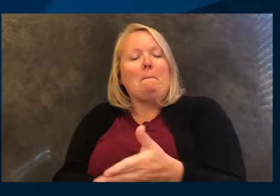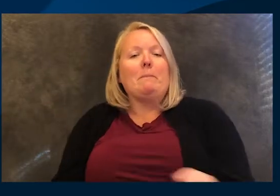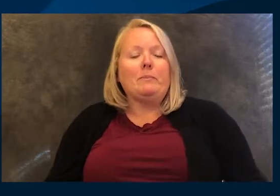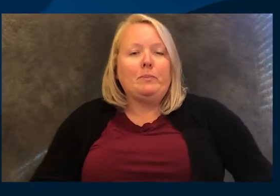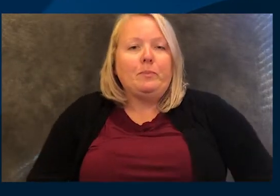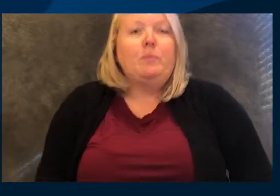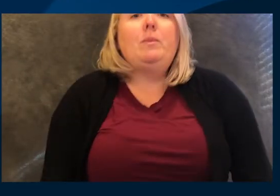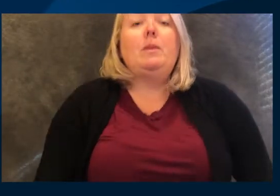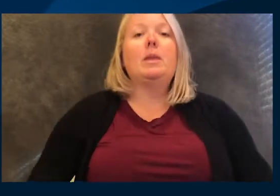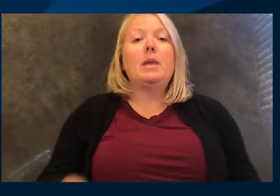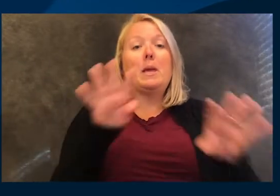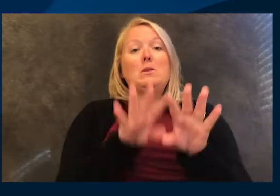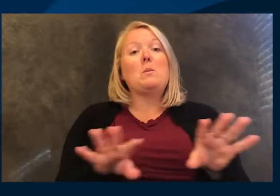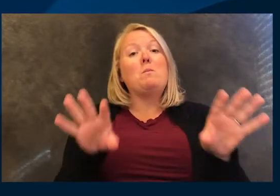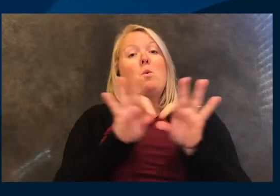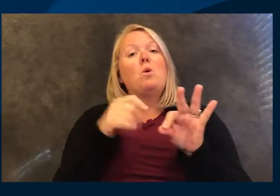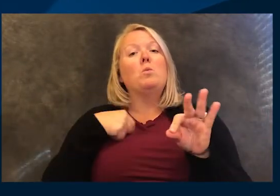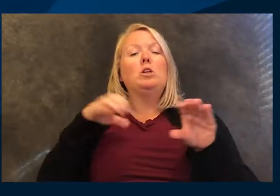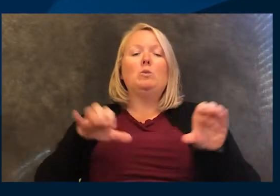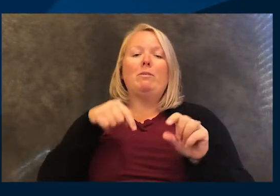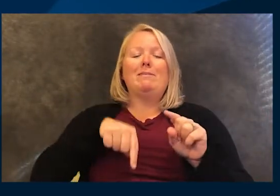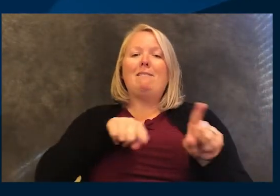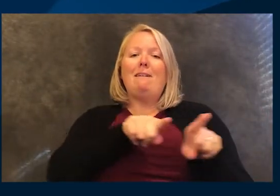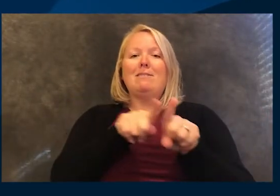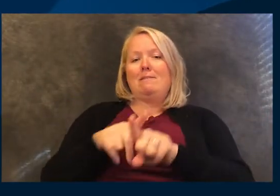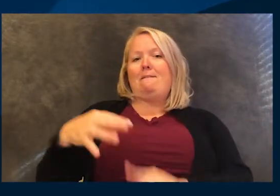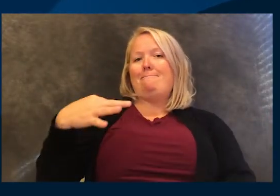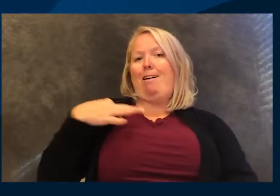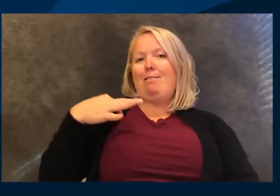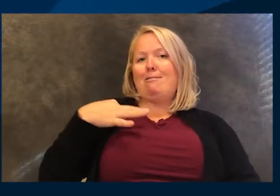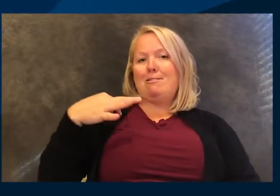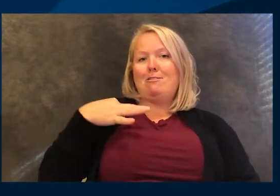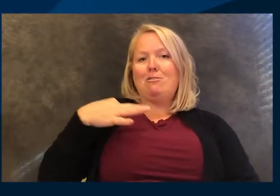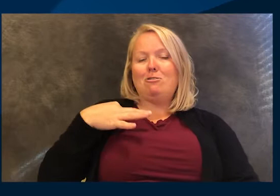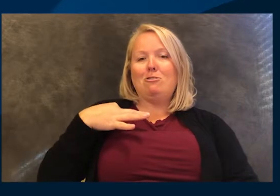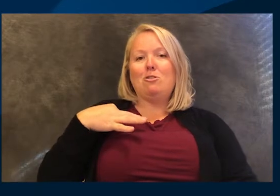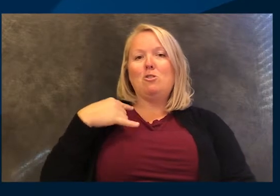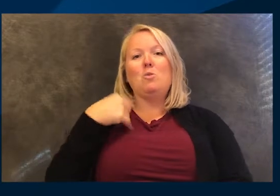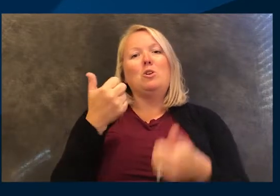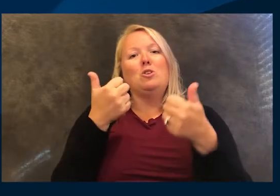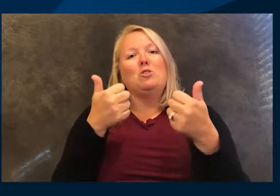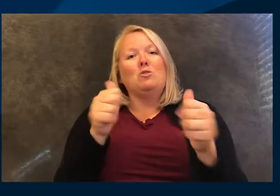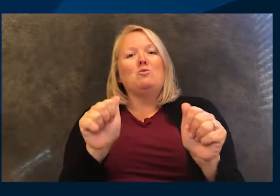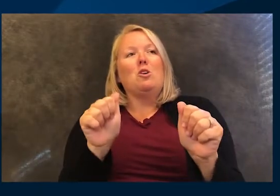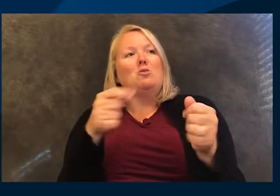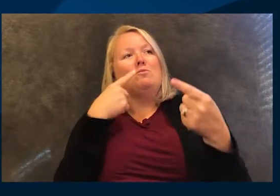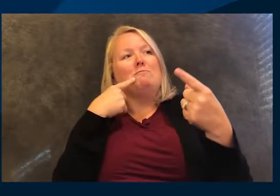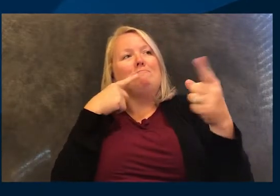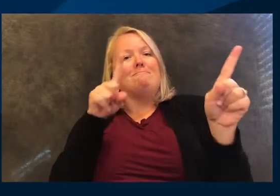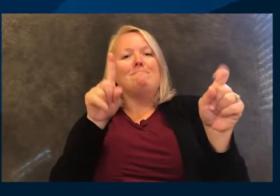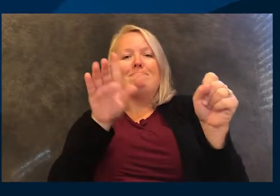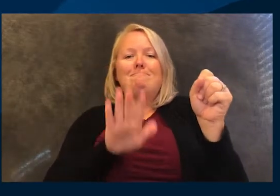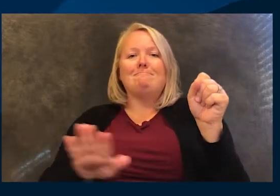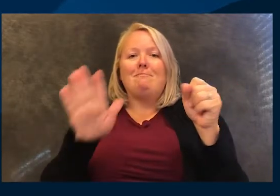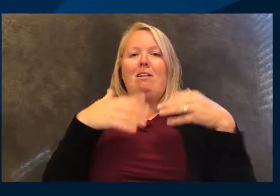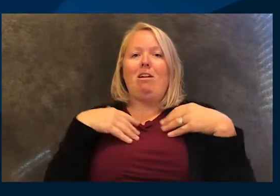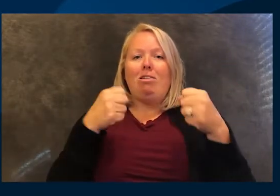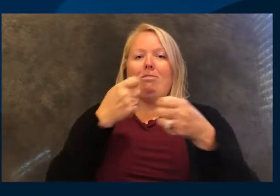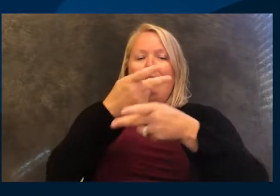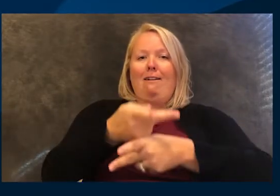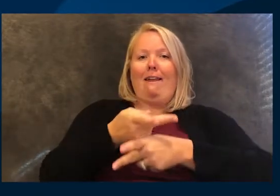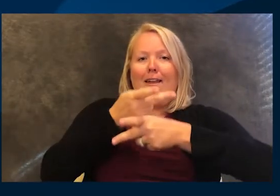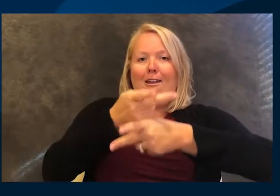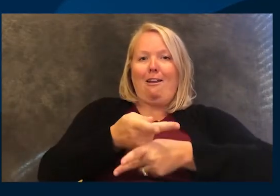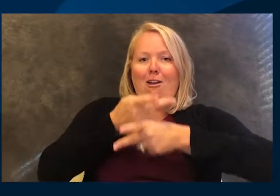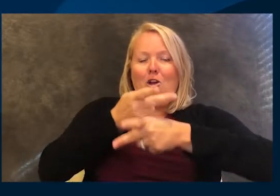It's so important that we do this in a voluntary way. That's what we're trying to accomplish across the healthcare industry in the state of Michigan.